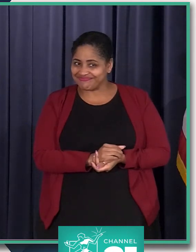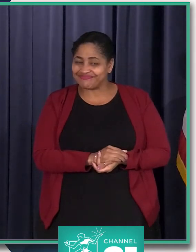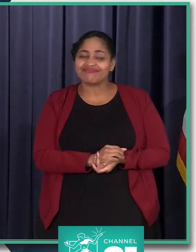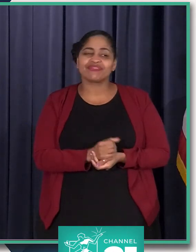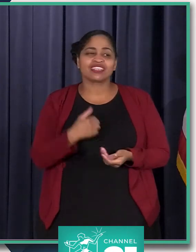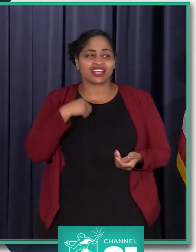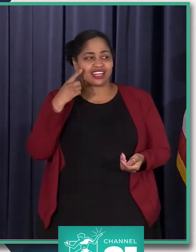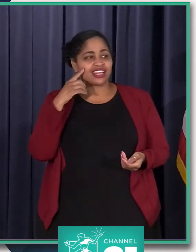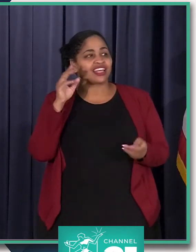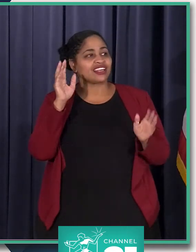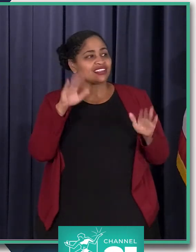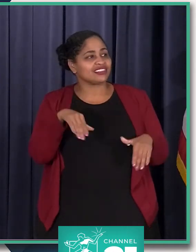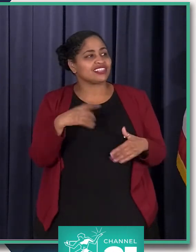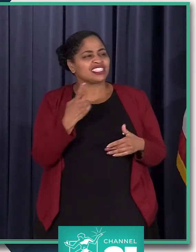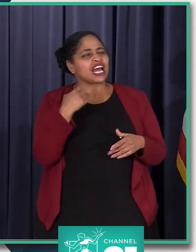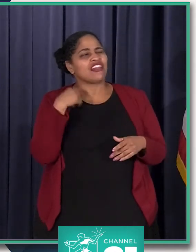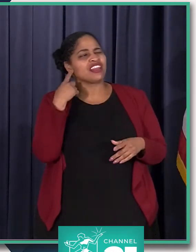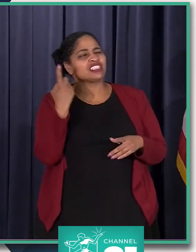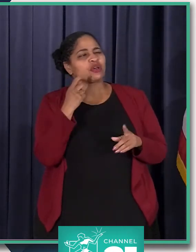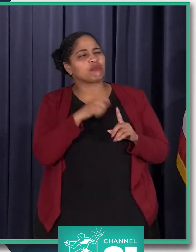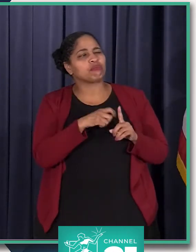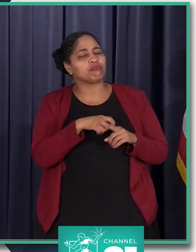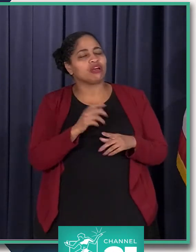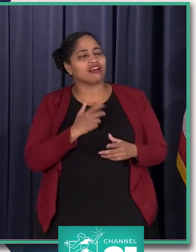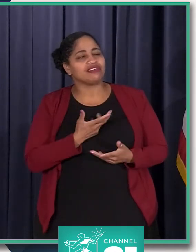Okay, I think we can conclude somebody's messing with you. Yep.